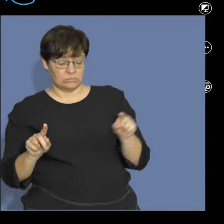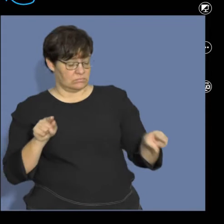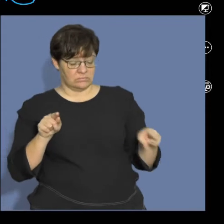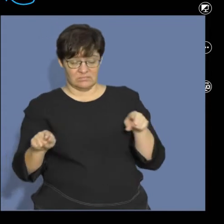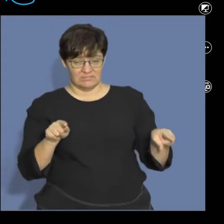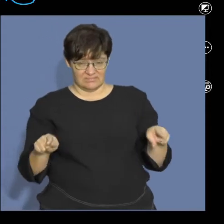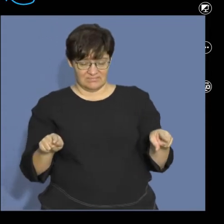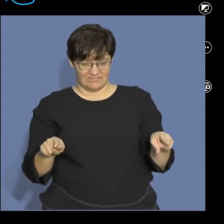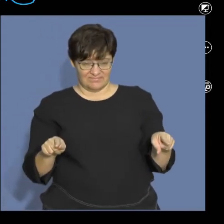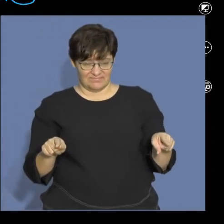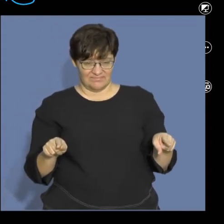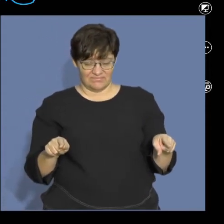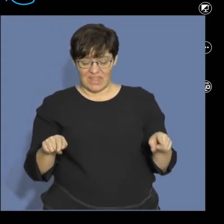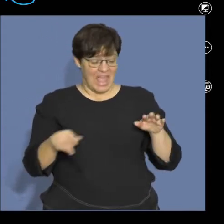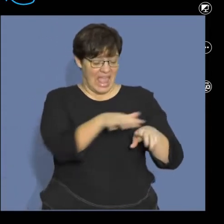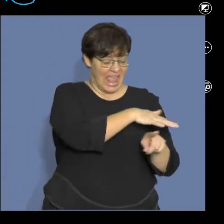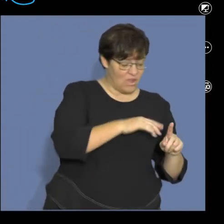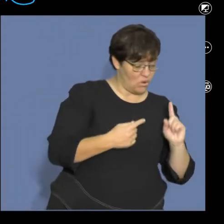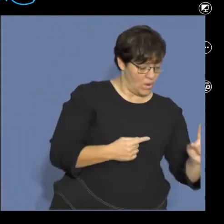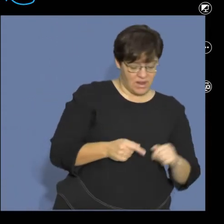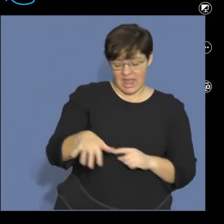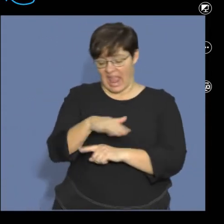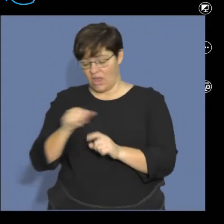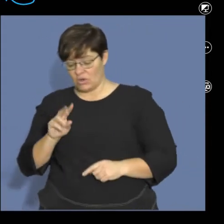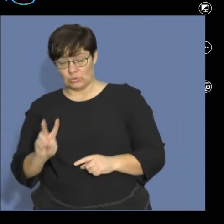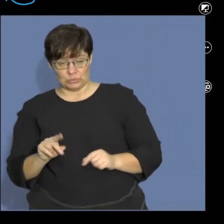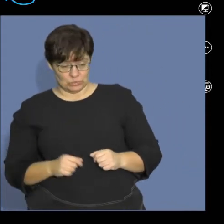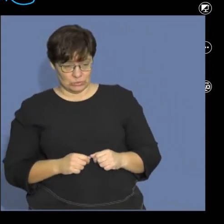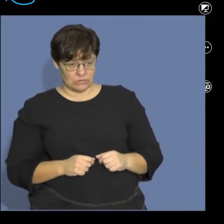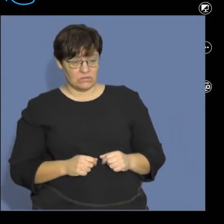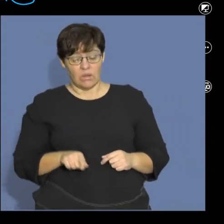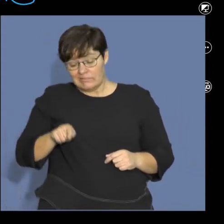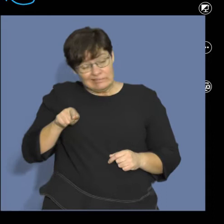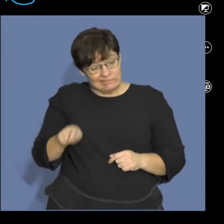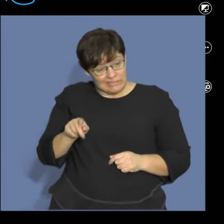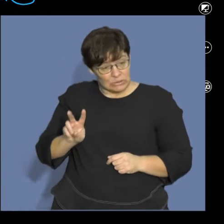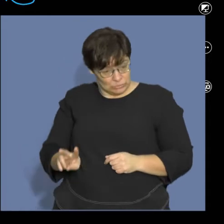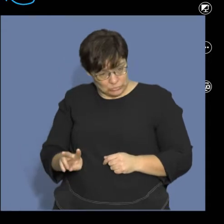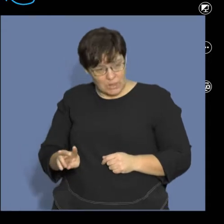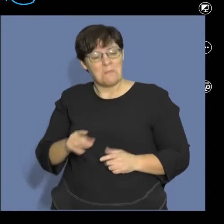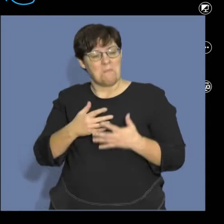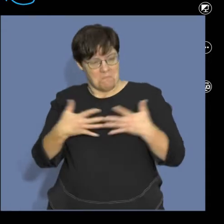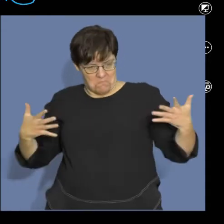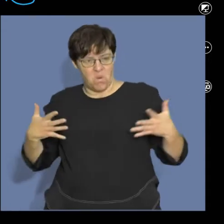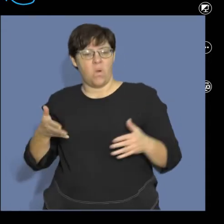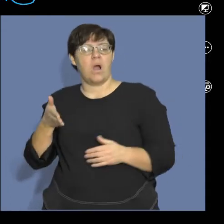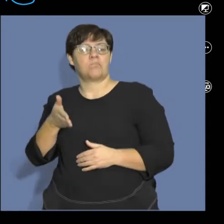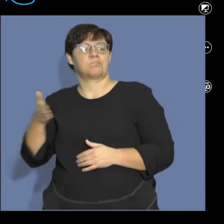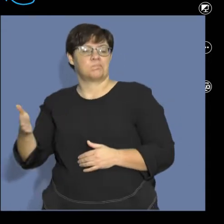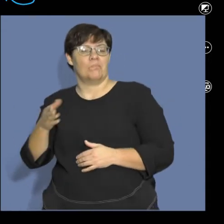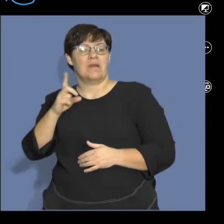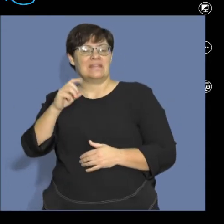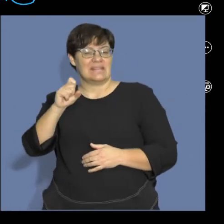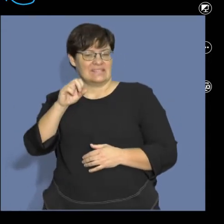number 2 in a different area, we would see that population 2 is